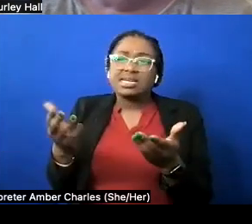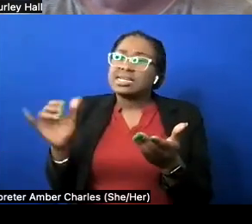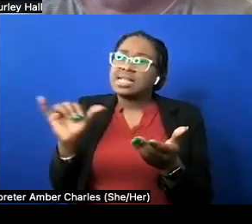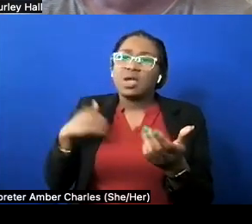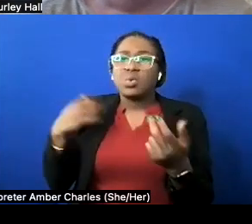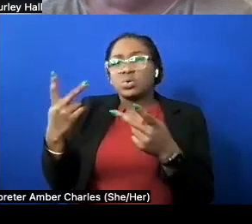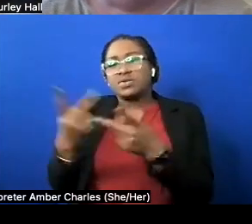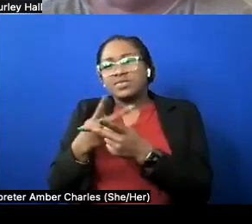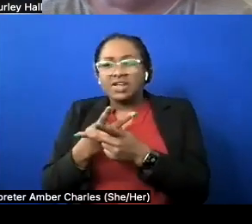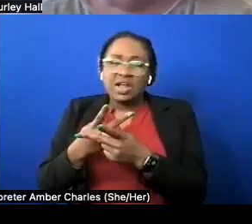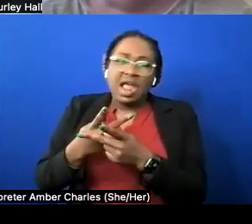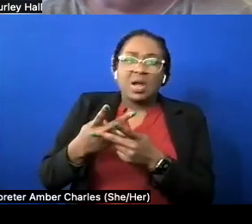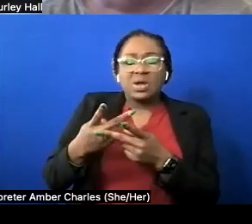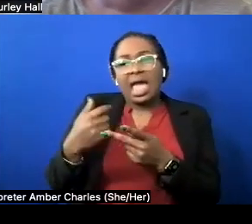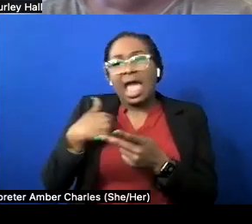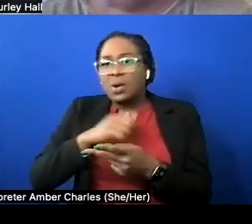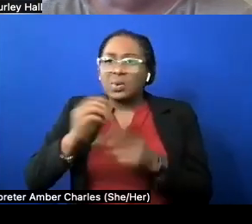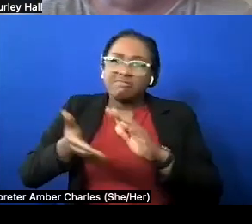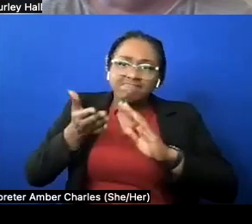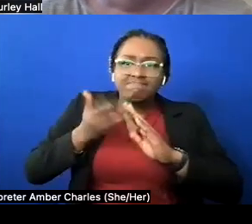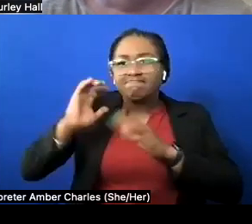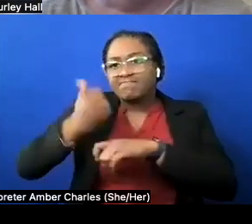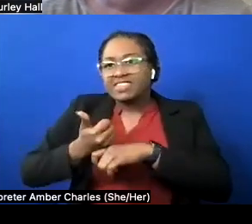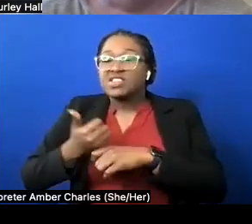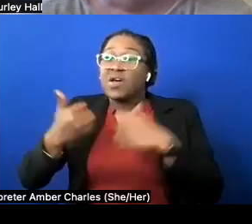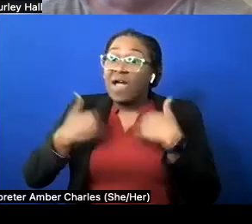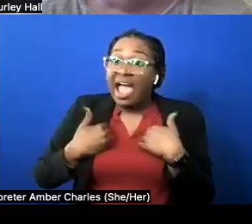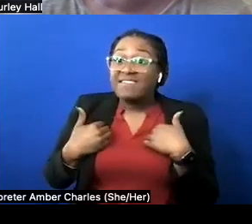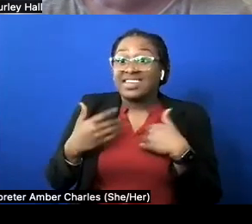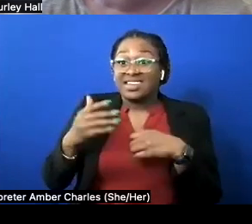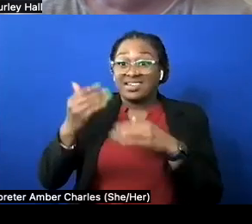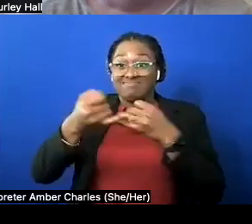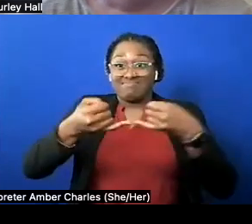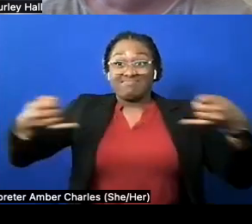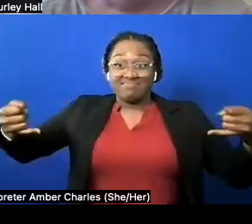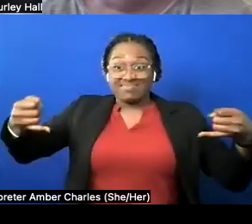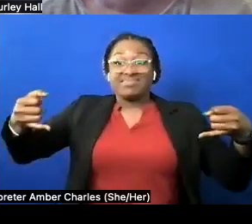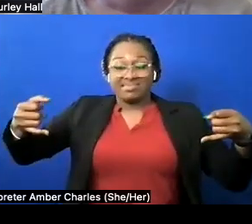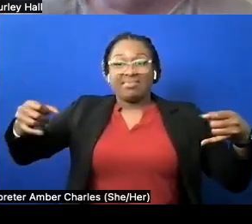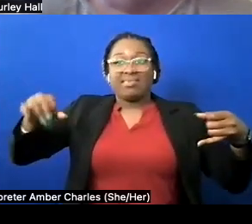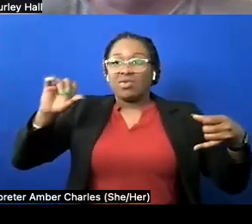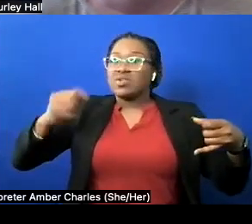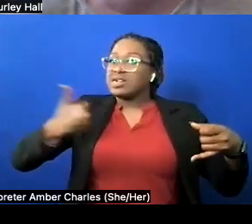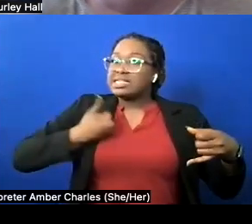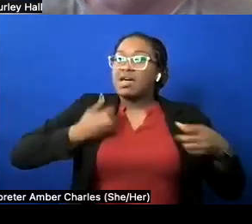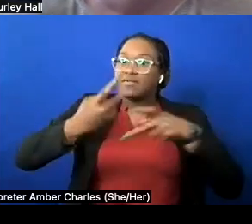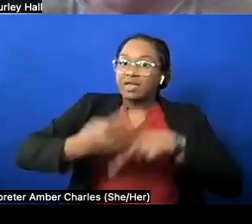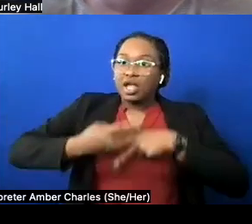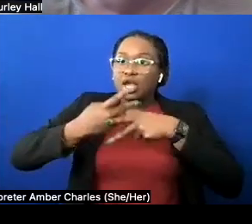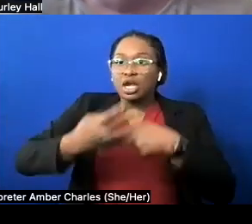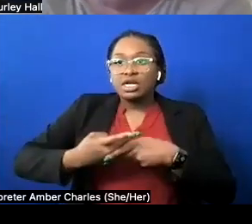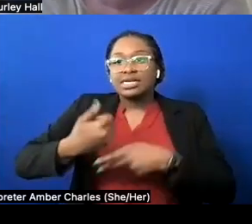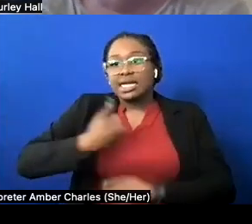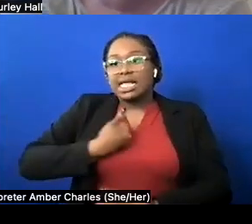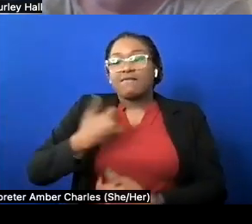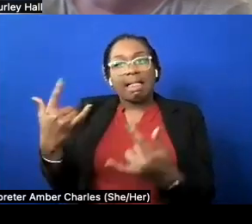how we function. And so carving out those boundaries as an act of self-care and